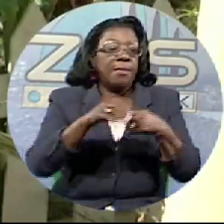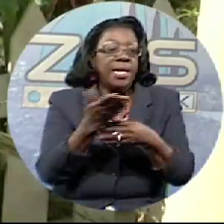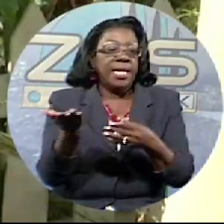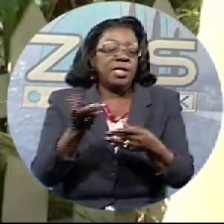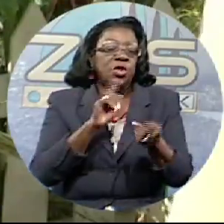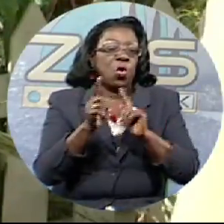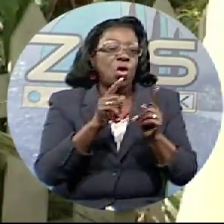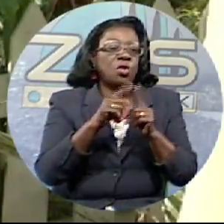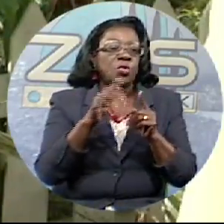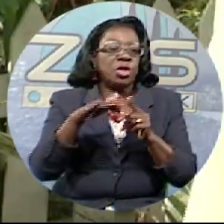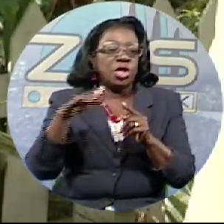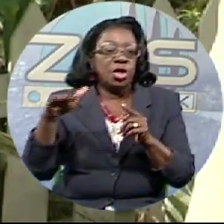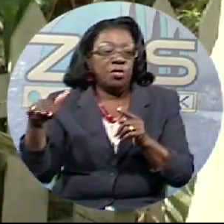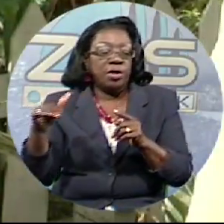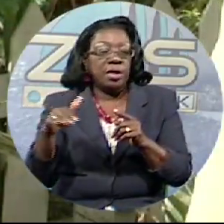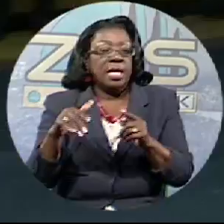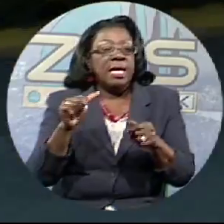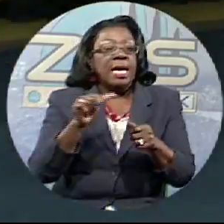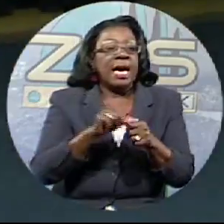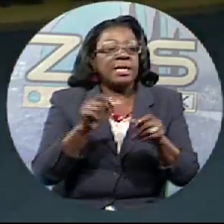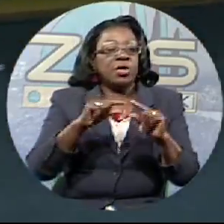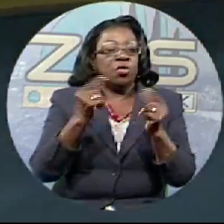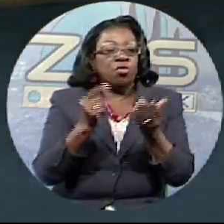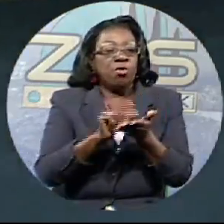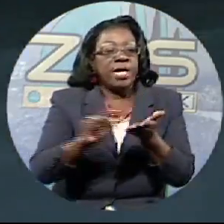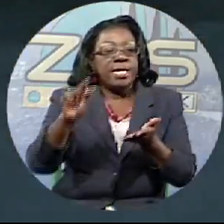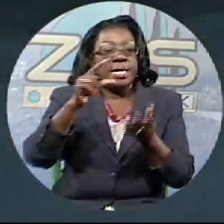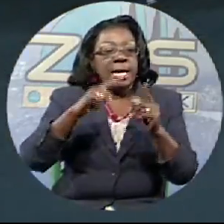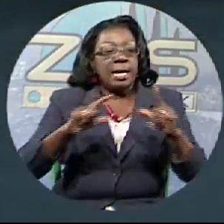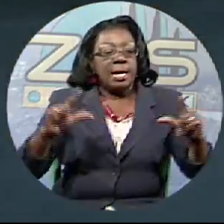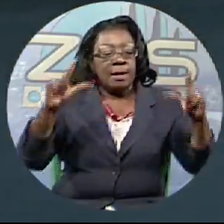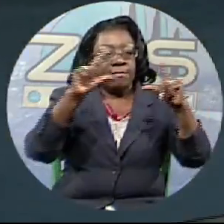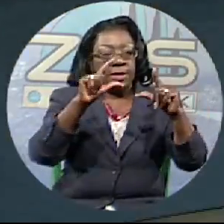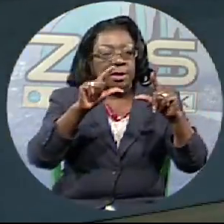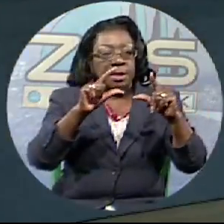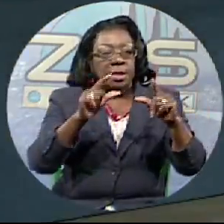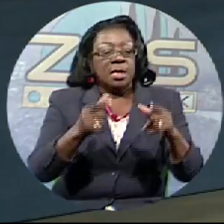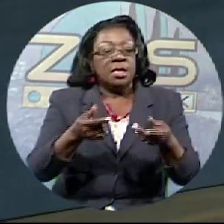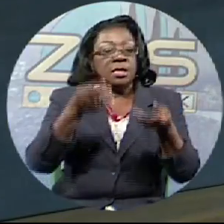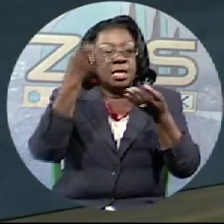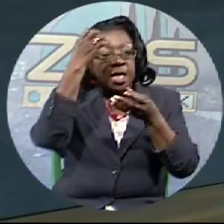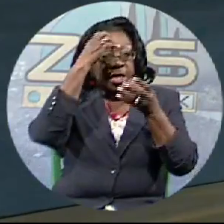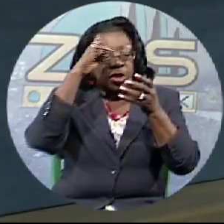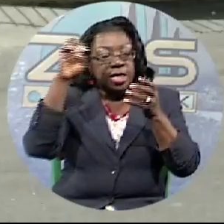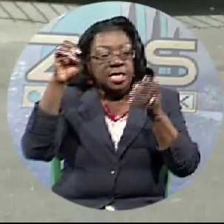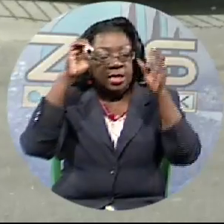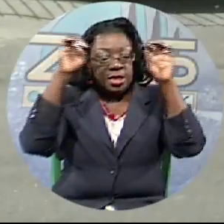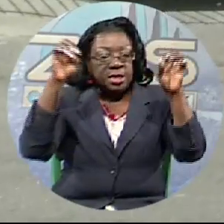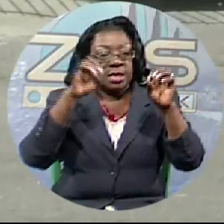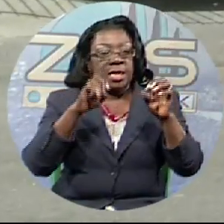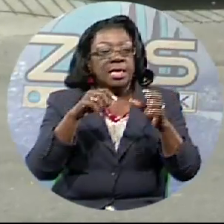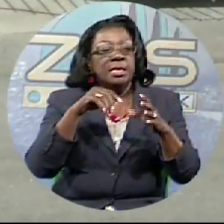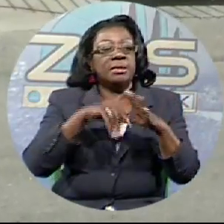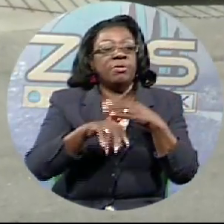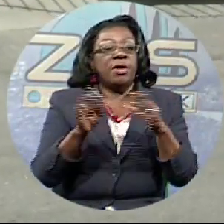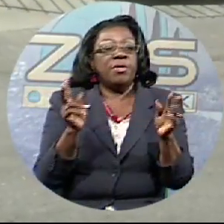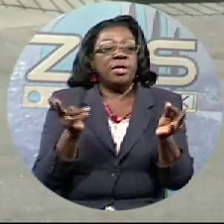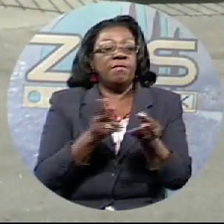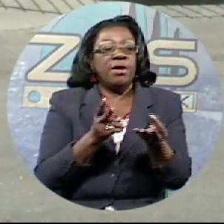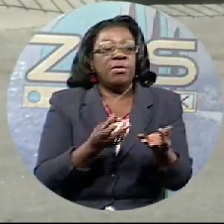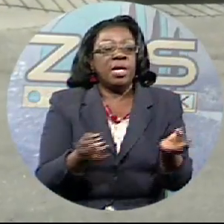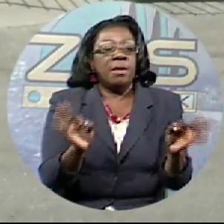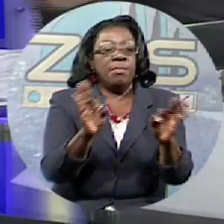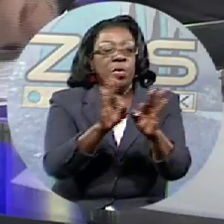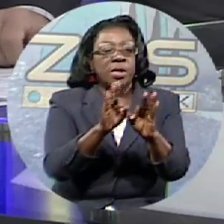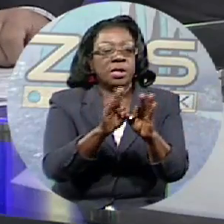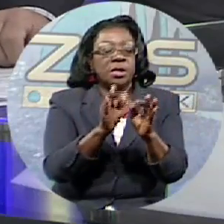with our children on a grade level basis. The school's principal says education in these circumstances remains key. Carla Palmer, ZNS